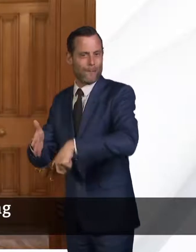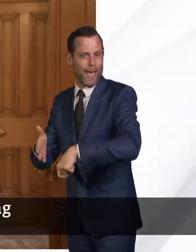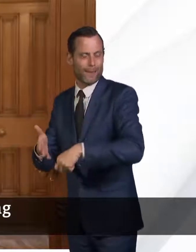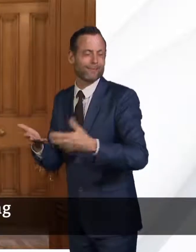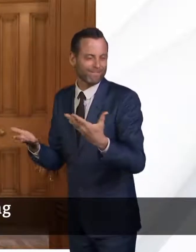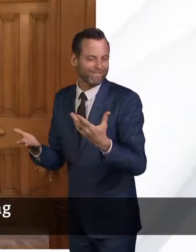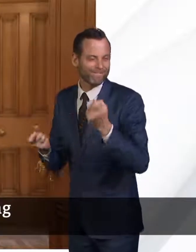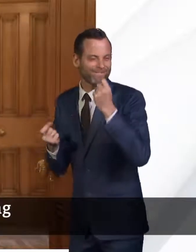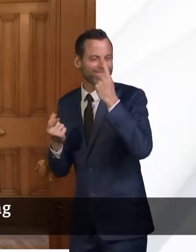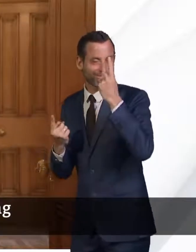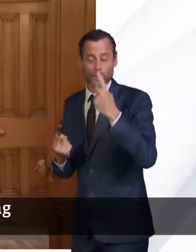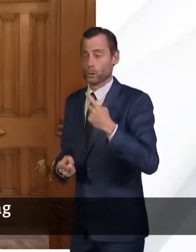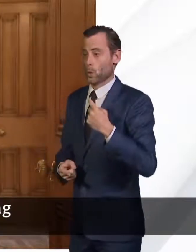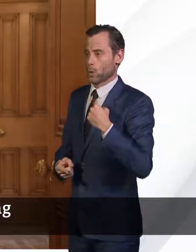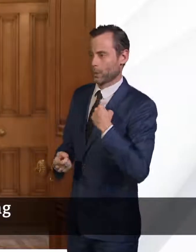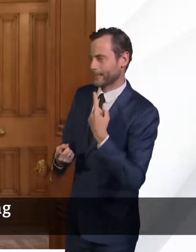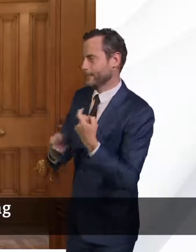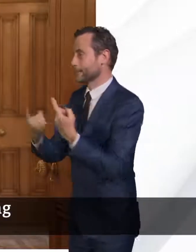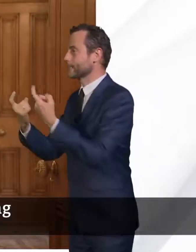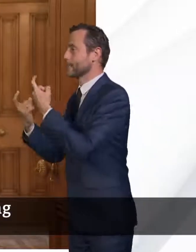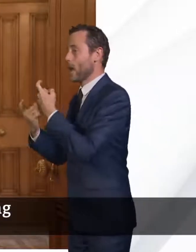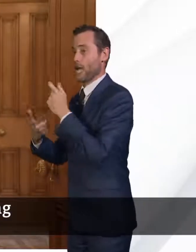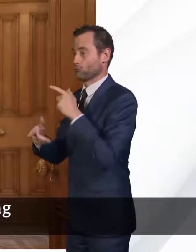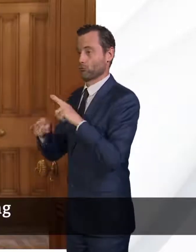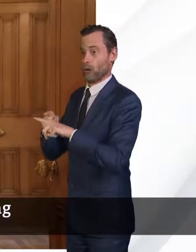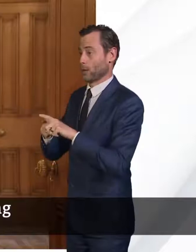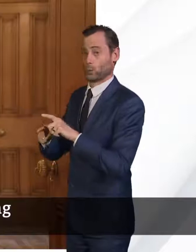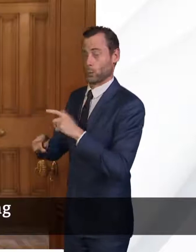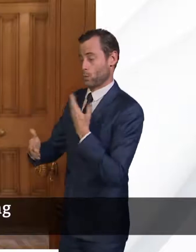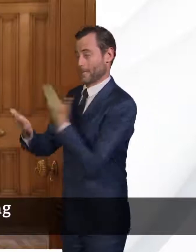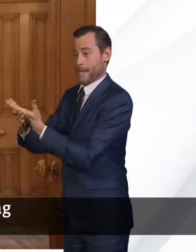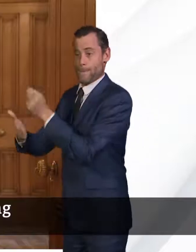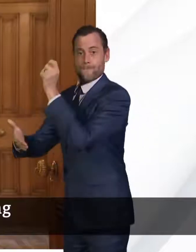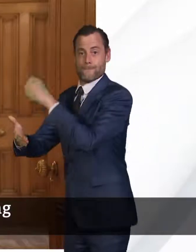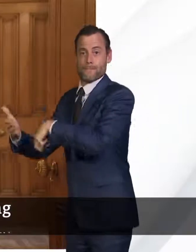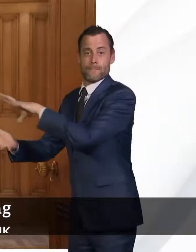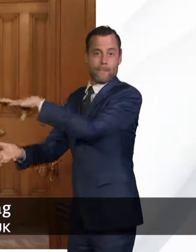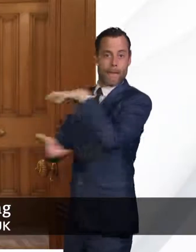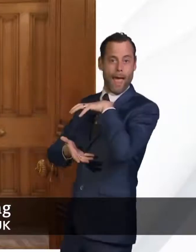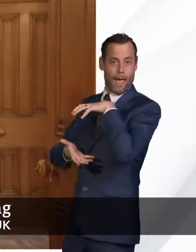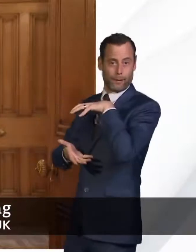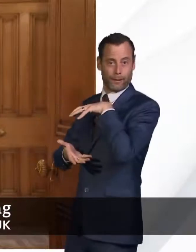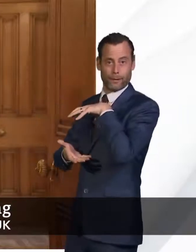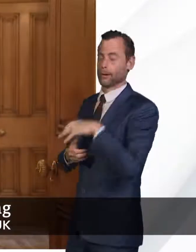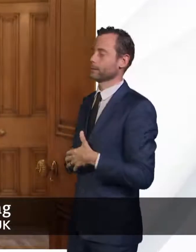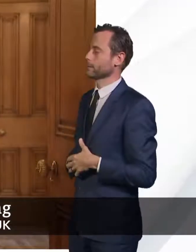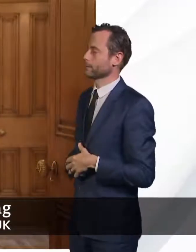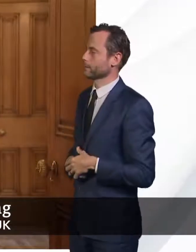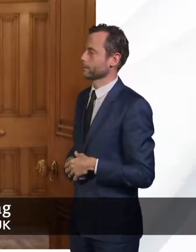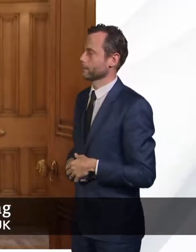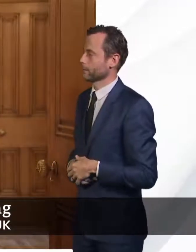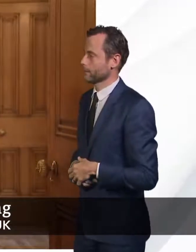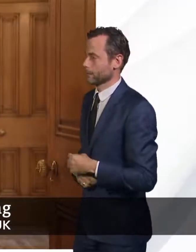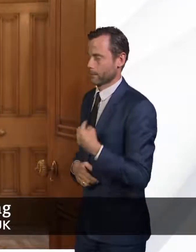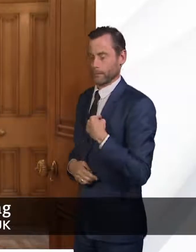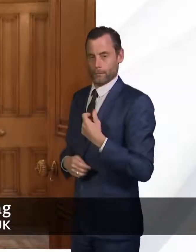Therefore, we're out buying it around the rest of the world. And I'm really glad that a whole host of factories